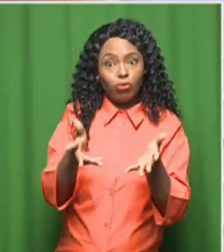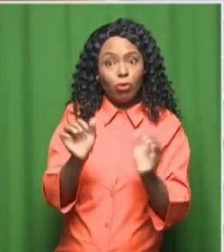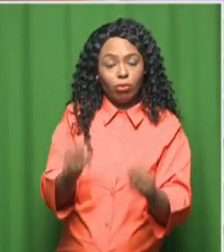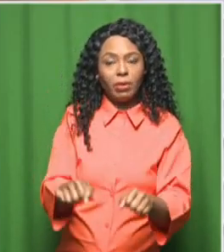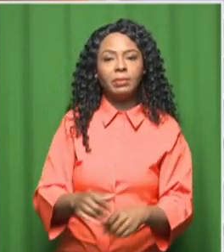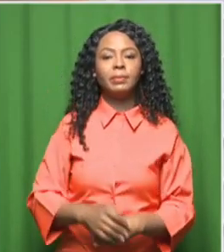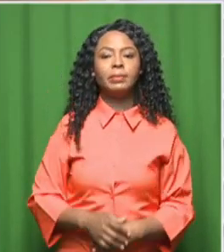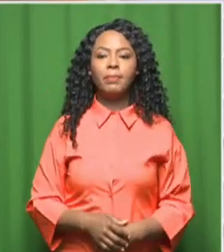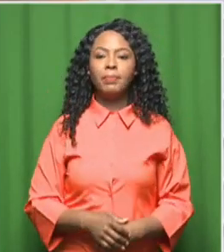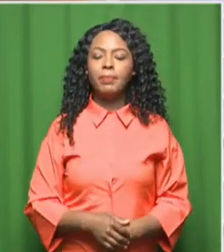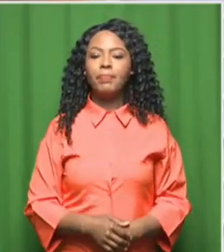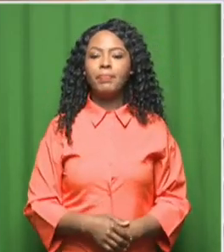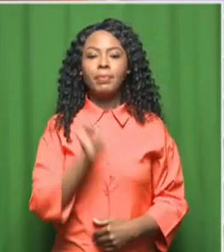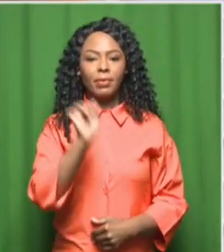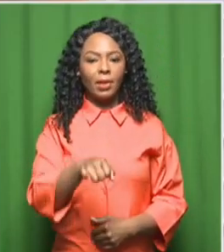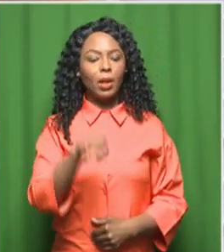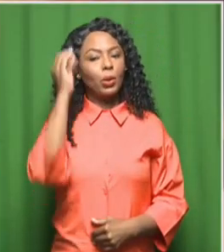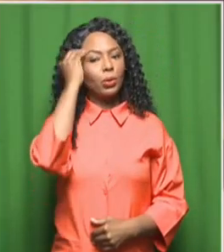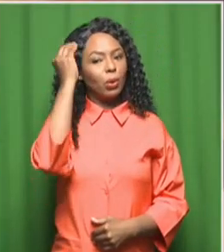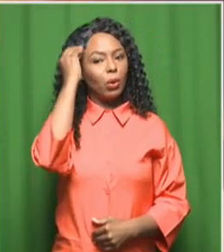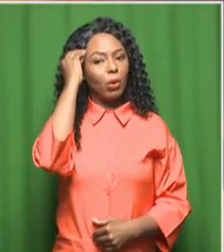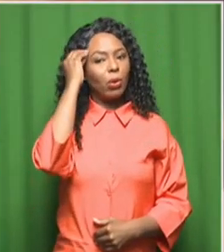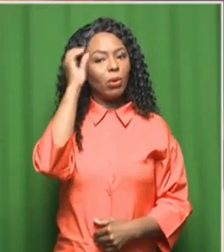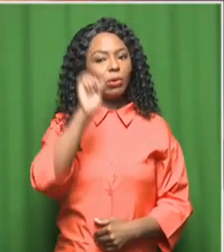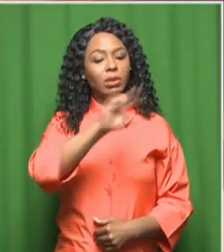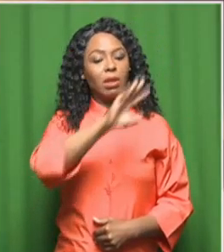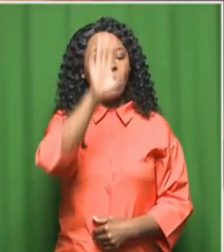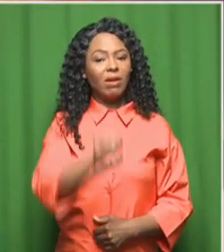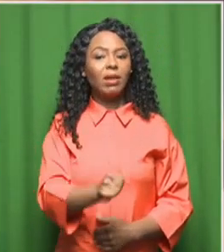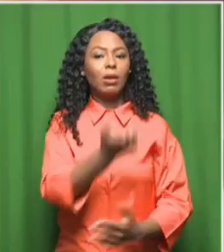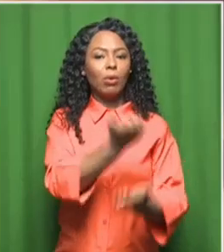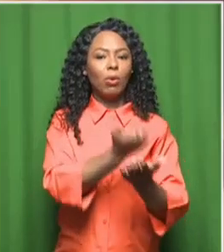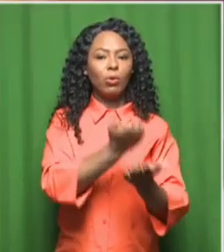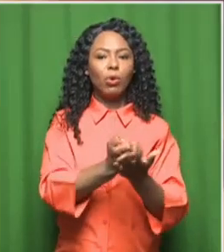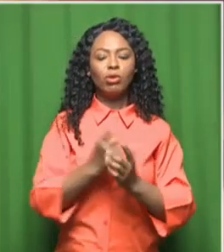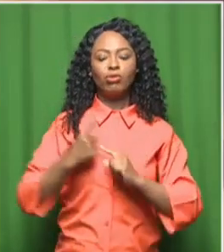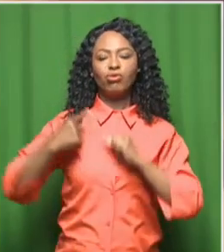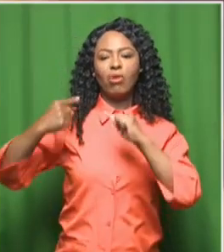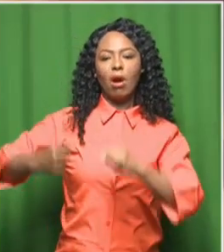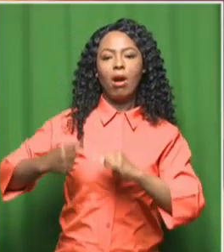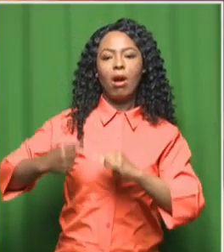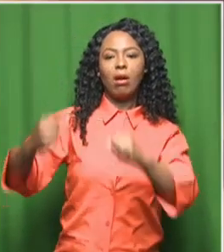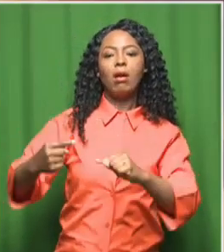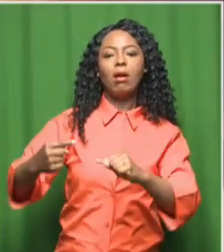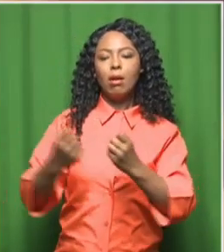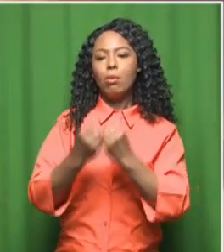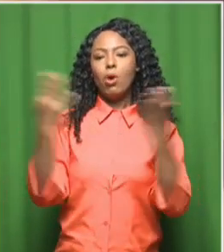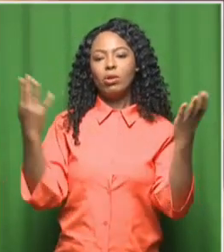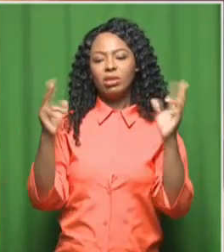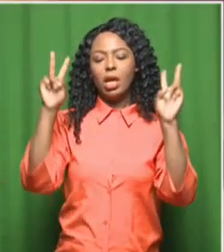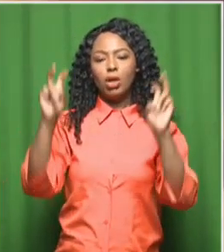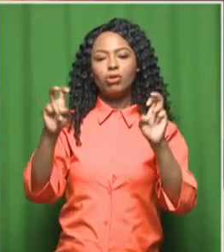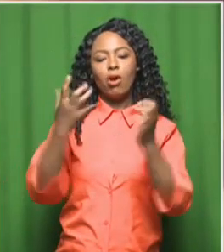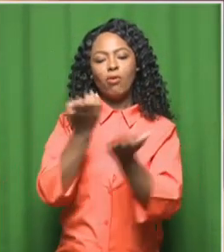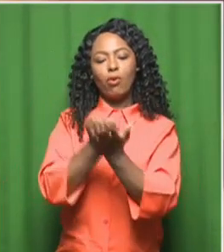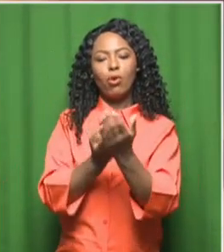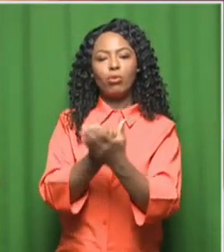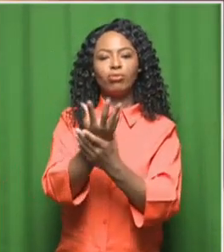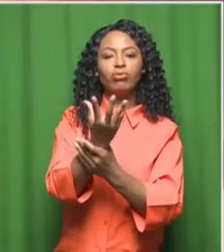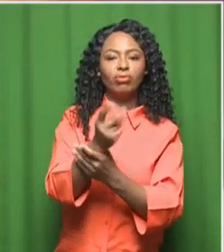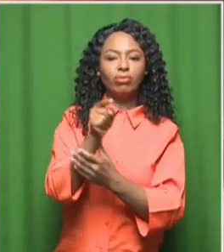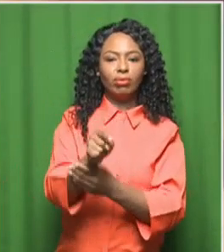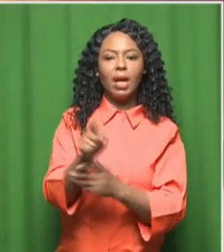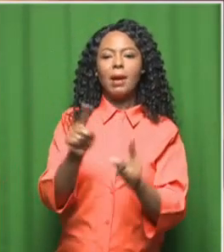of course, we know that our South African economy has been struggling on the growth path. But how does this policy